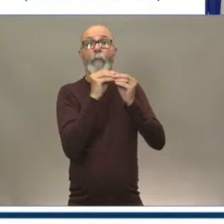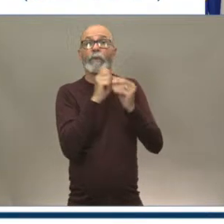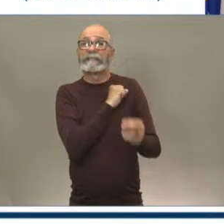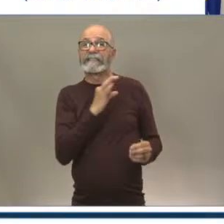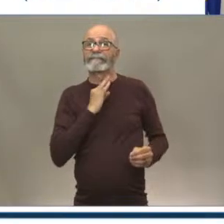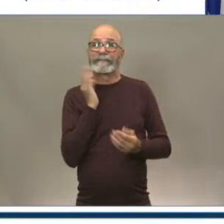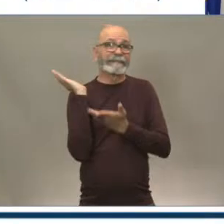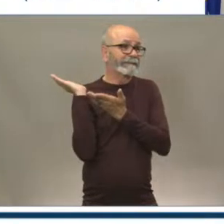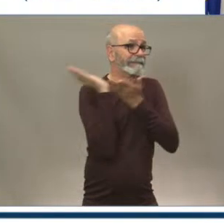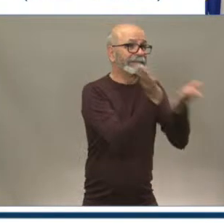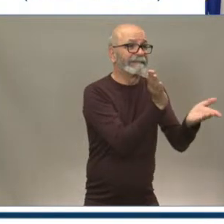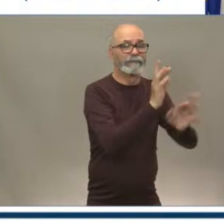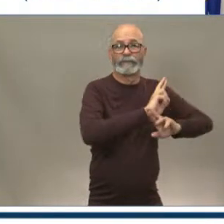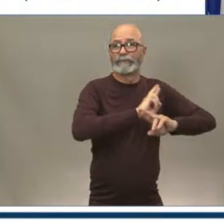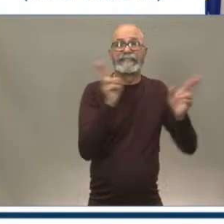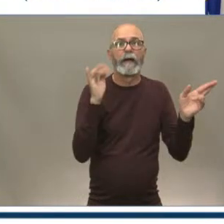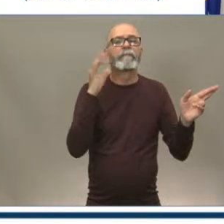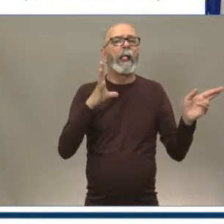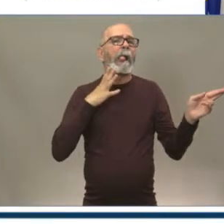ahead with your follow-up, Adrian.